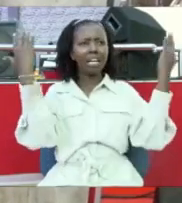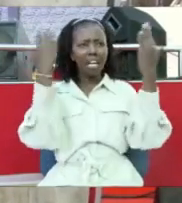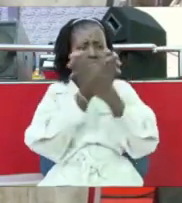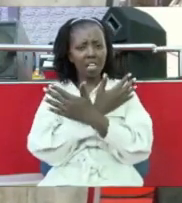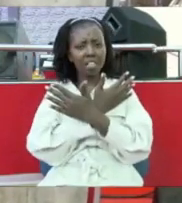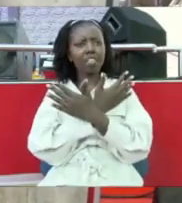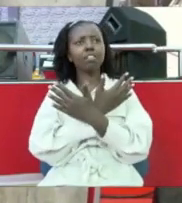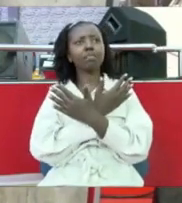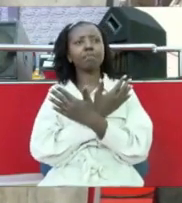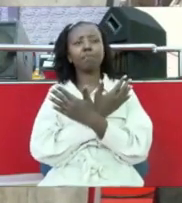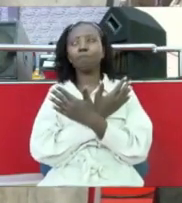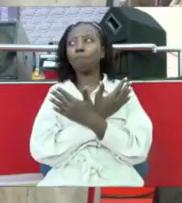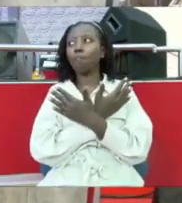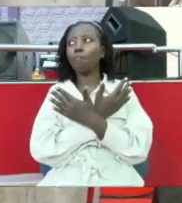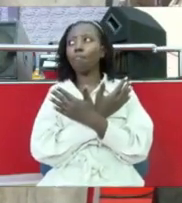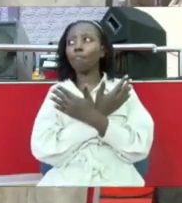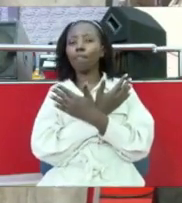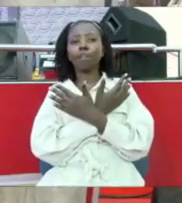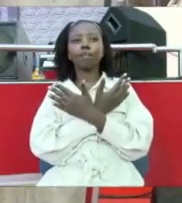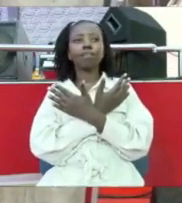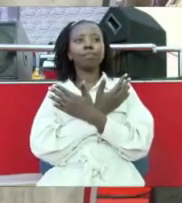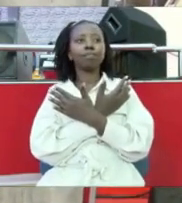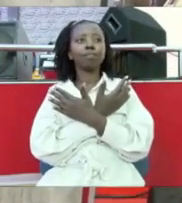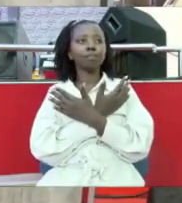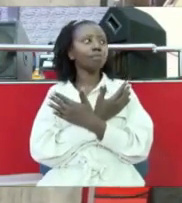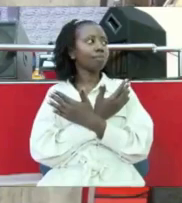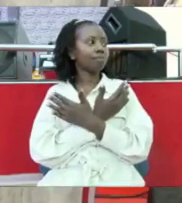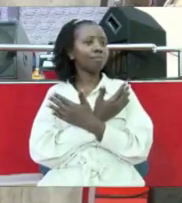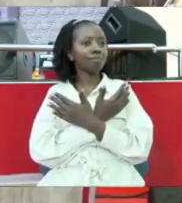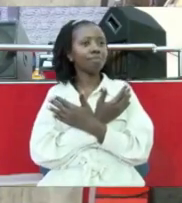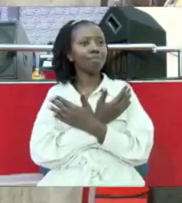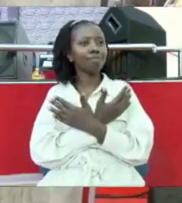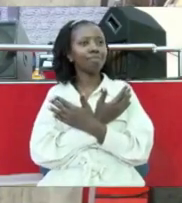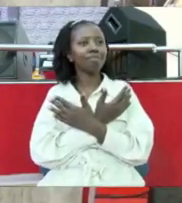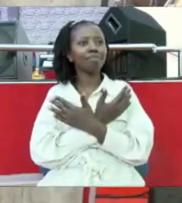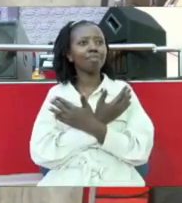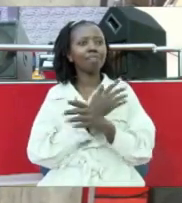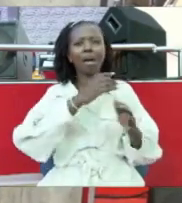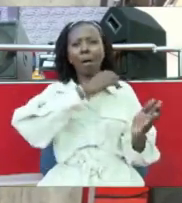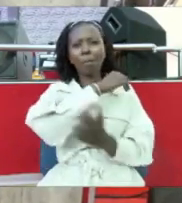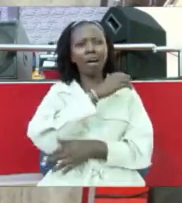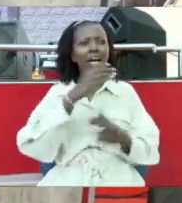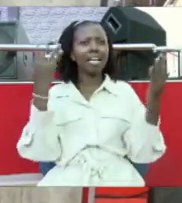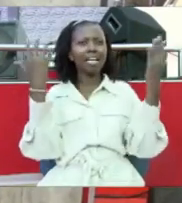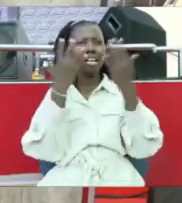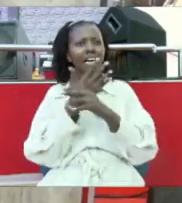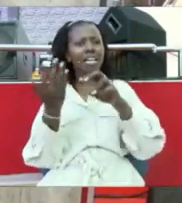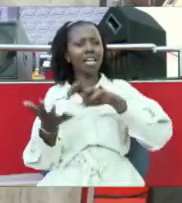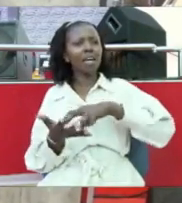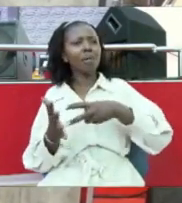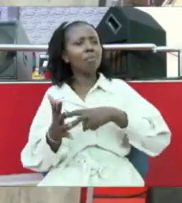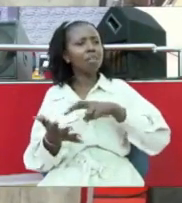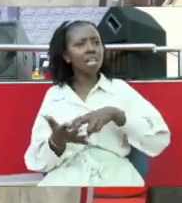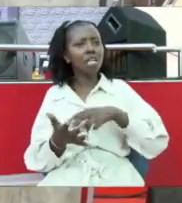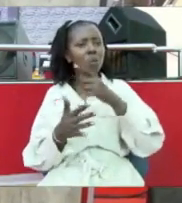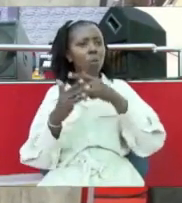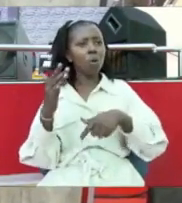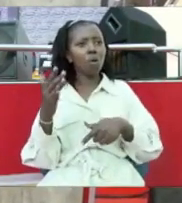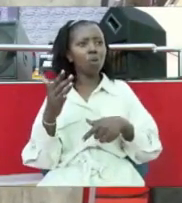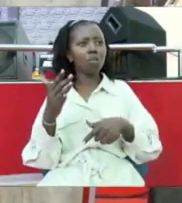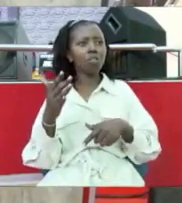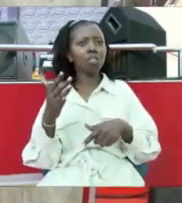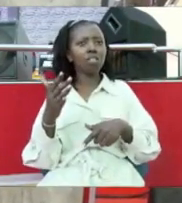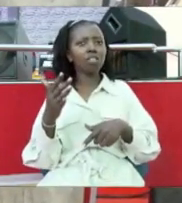Unaathirika na ugonjwa ambao unaitwa otuko moru. Otuko moru. Otuko moru. That's a Greek word meaning a bad